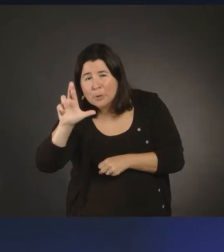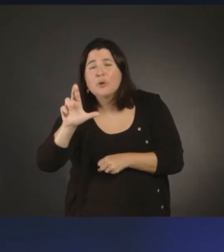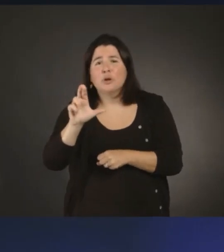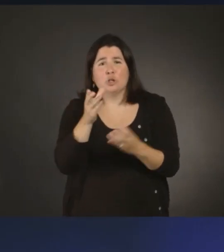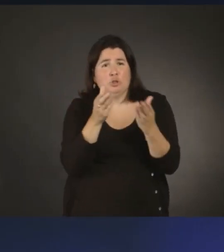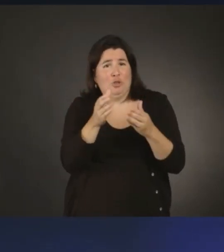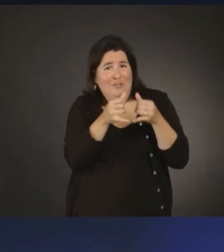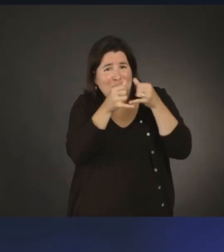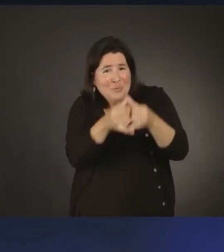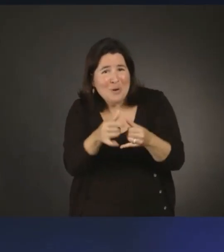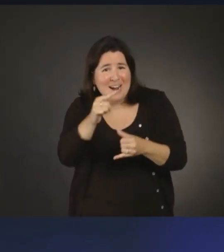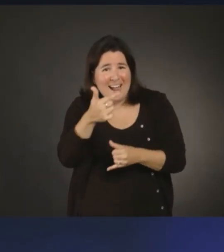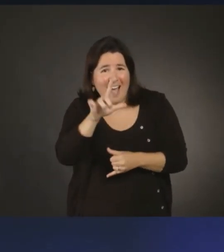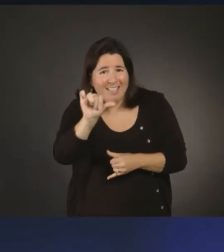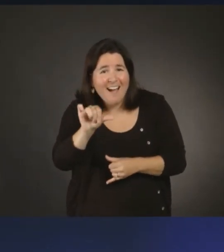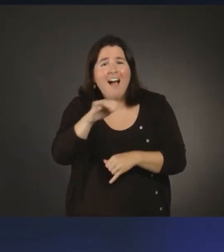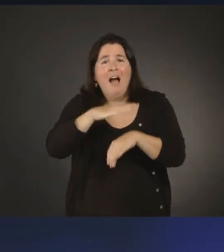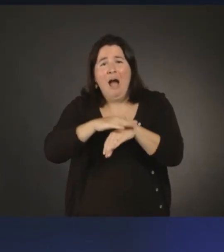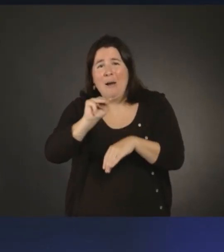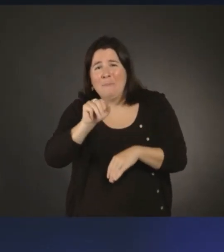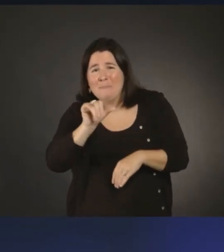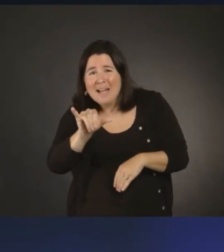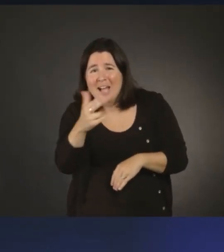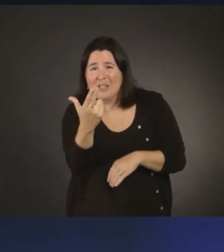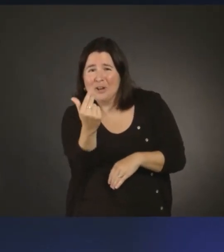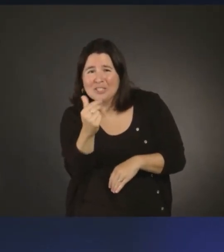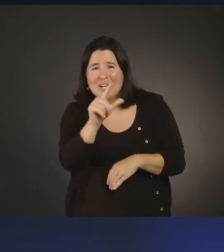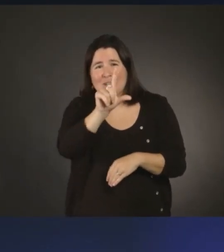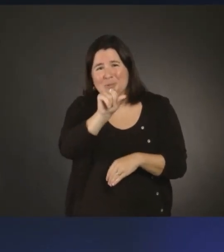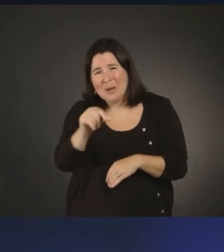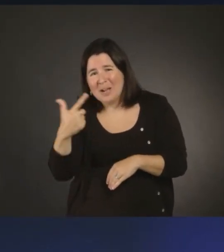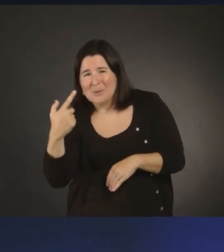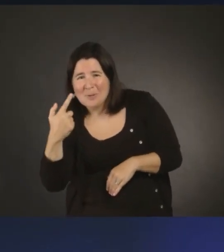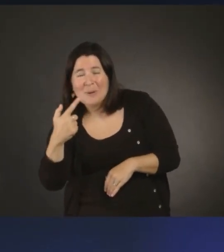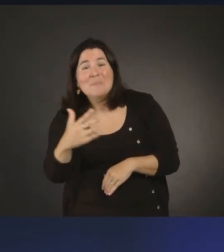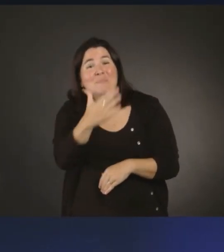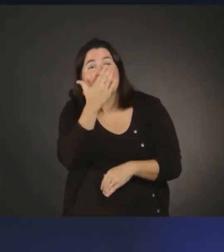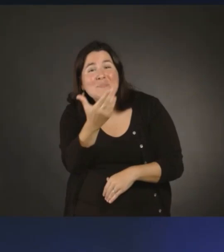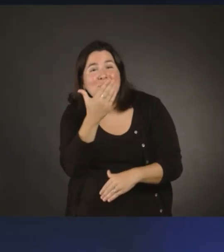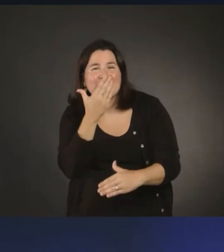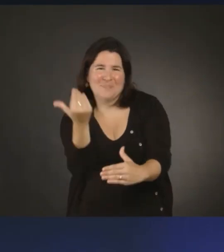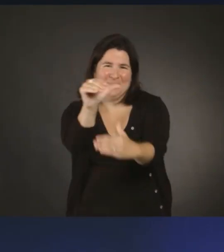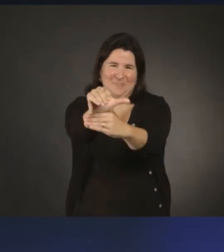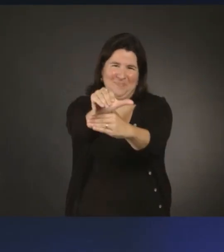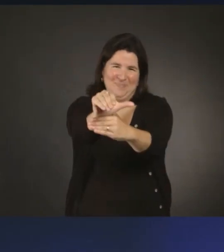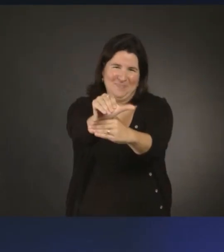May 13th, 2021. Thank you and good night.